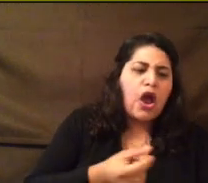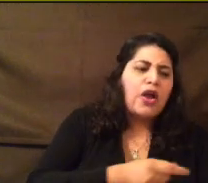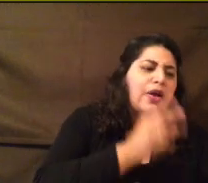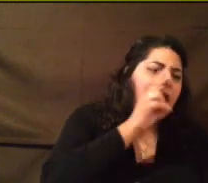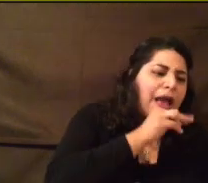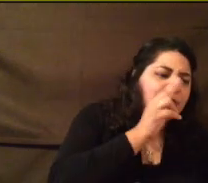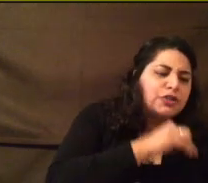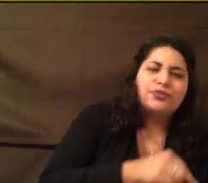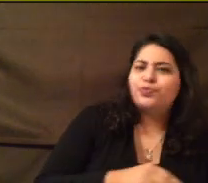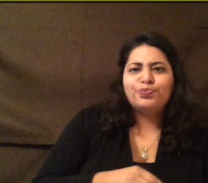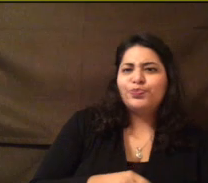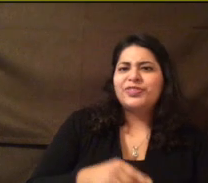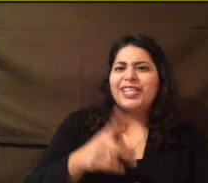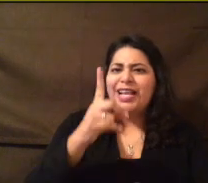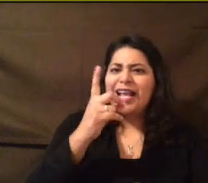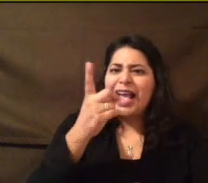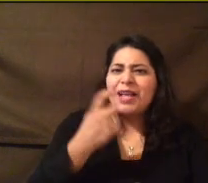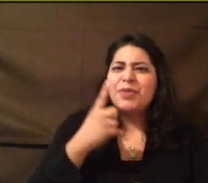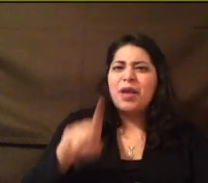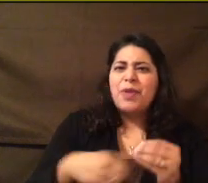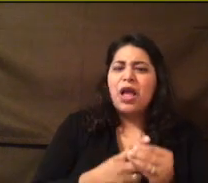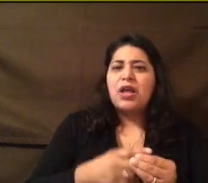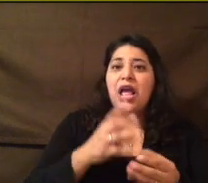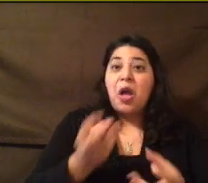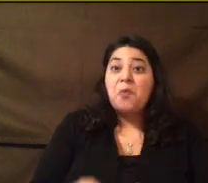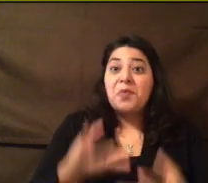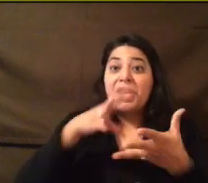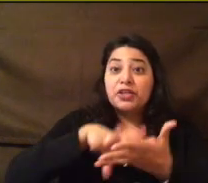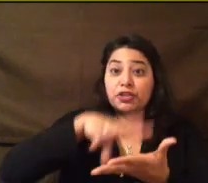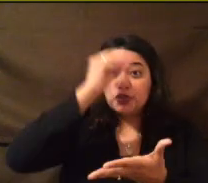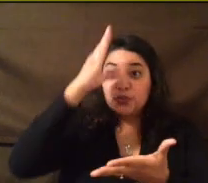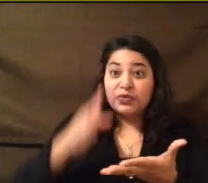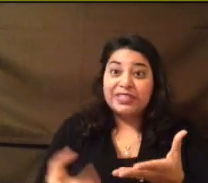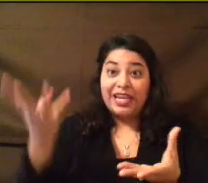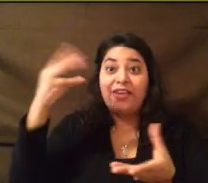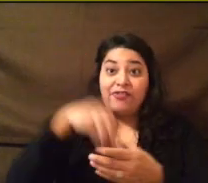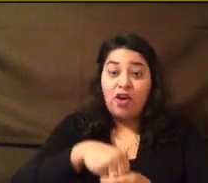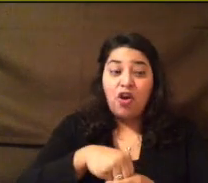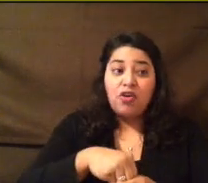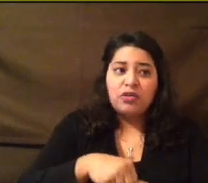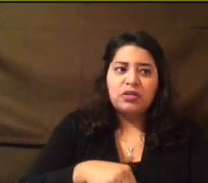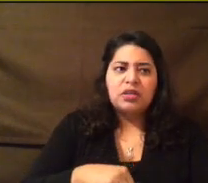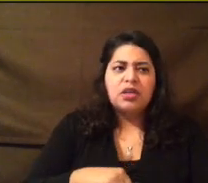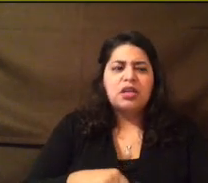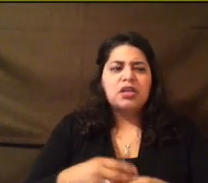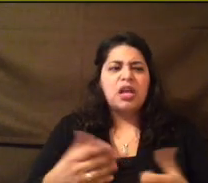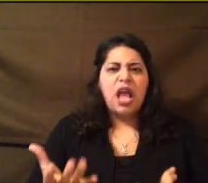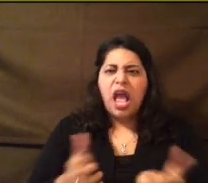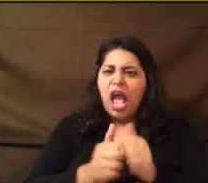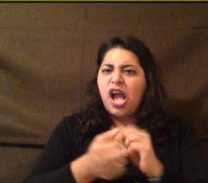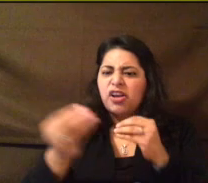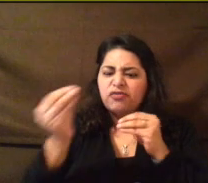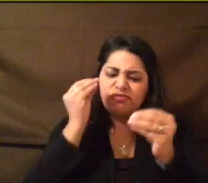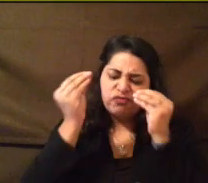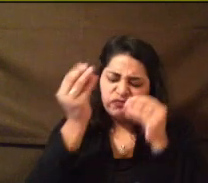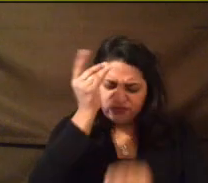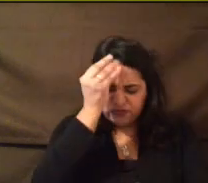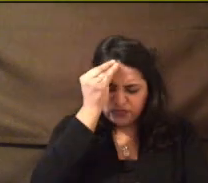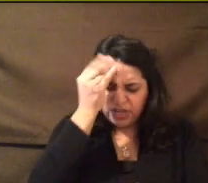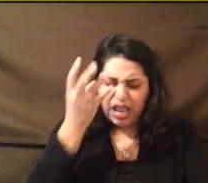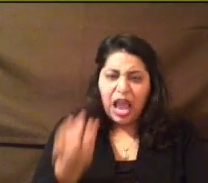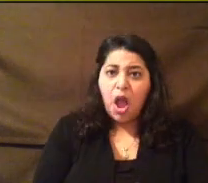about the cat or the dog or the hamster. They're asking me about kids in the class. Well, if I tell you that all the kids took this